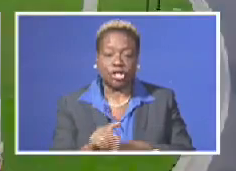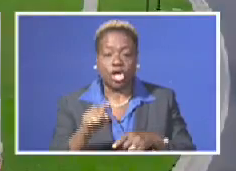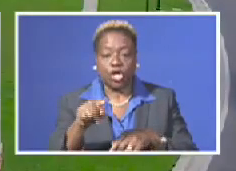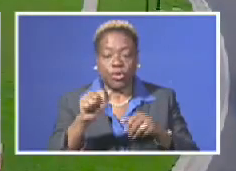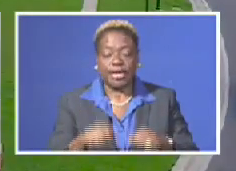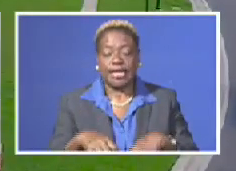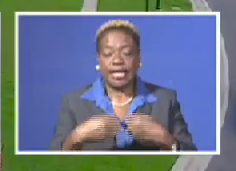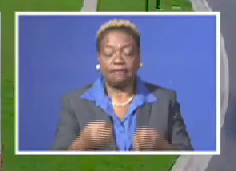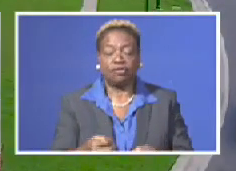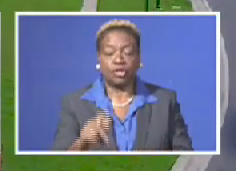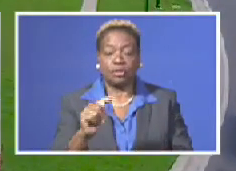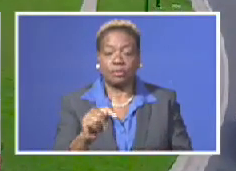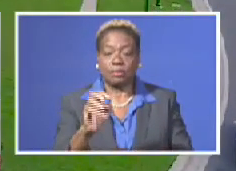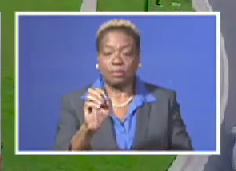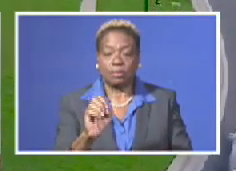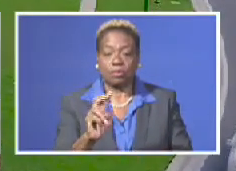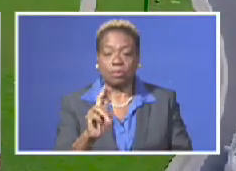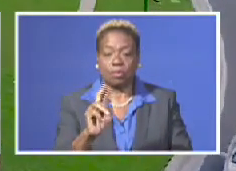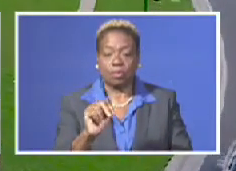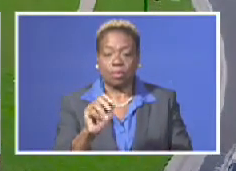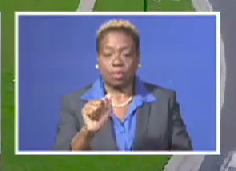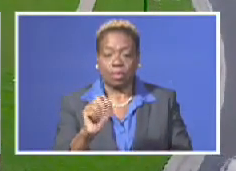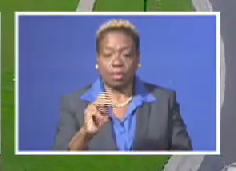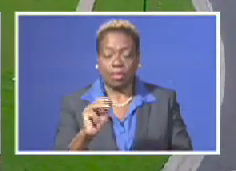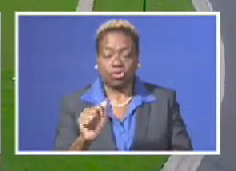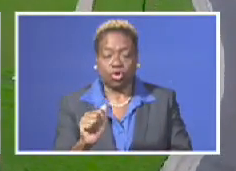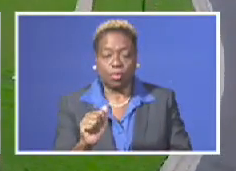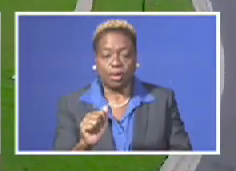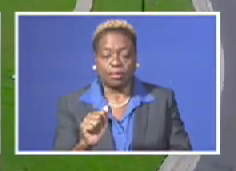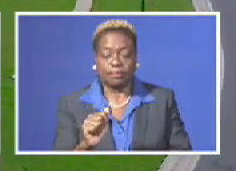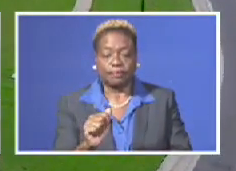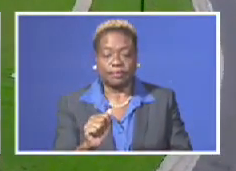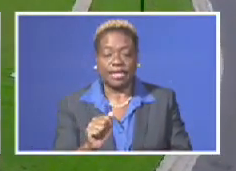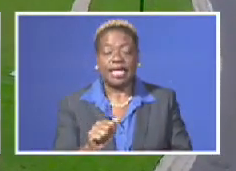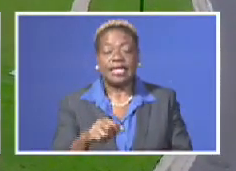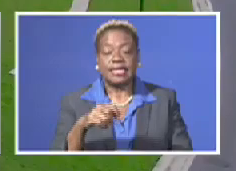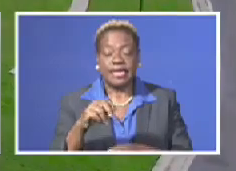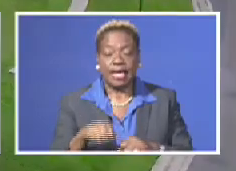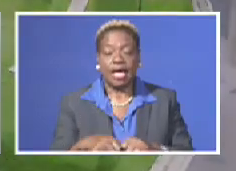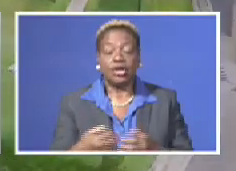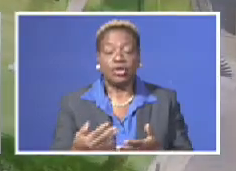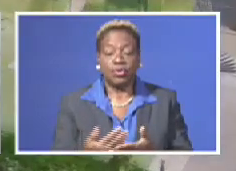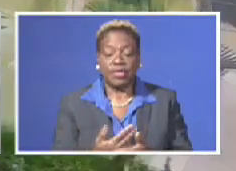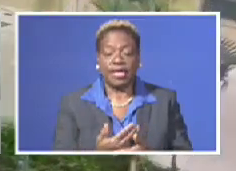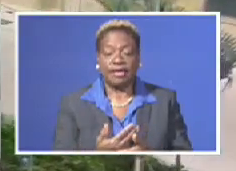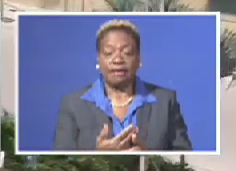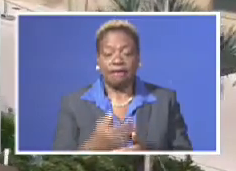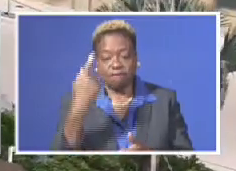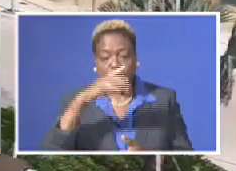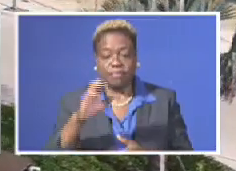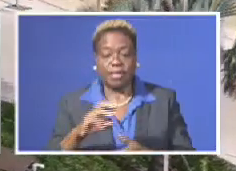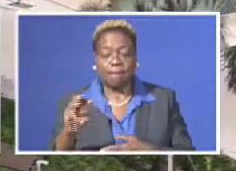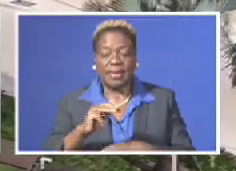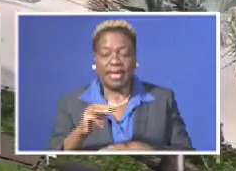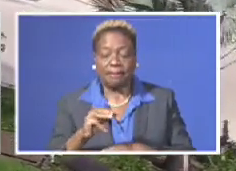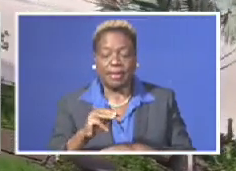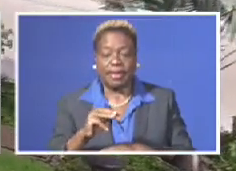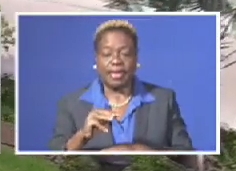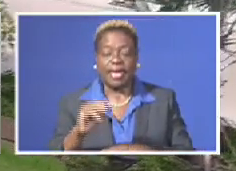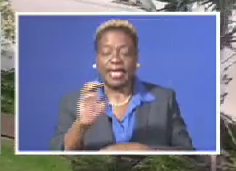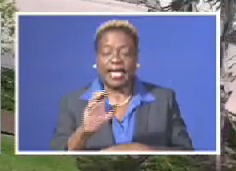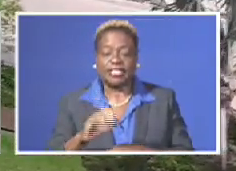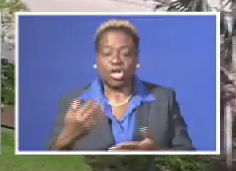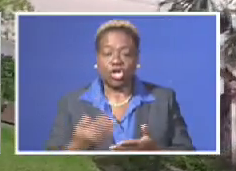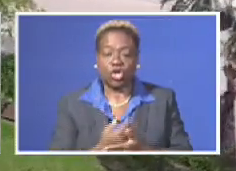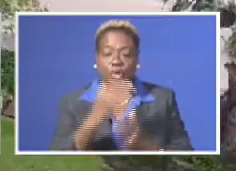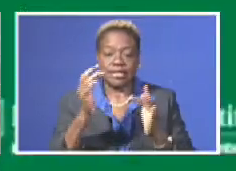tumor. However, a new treatment option for persons battling the disease is now available at the Miami Cancer Institute. There's a new